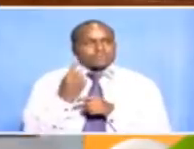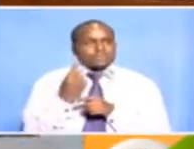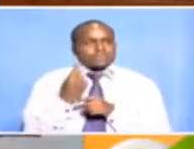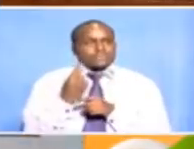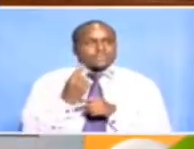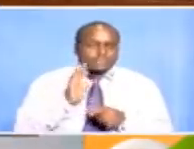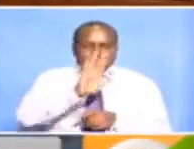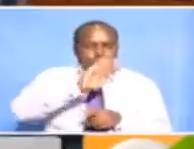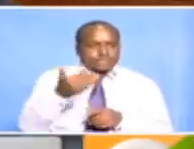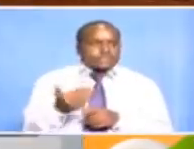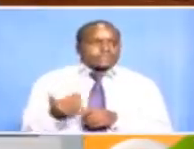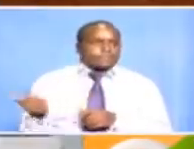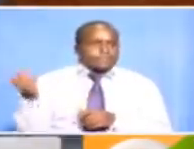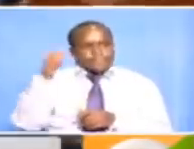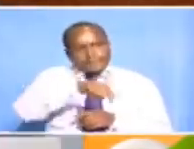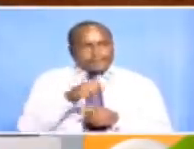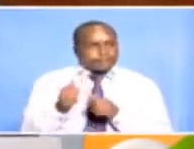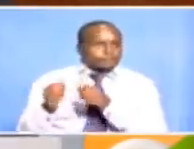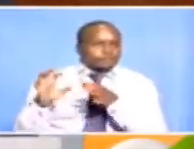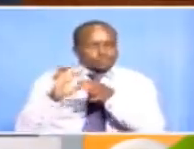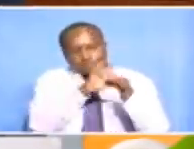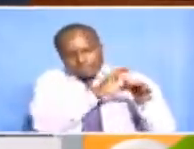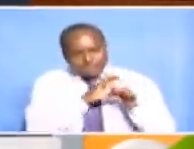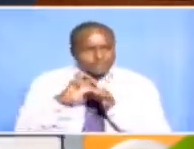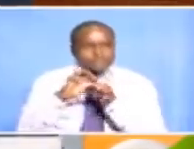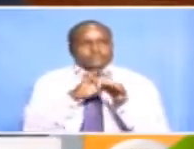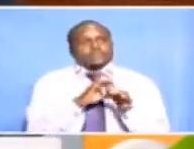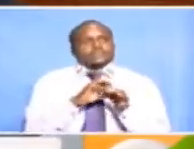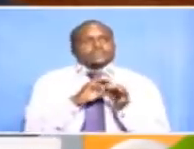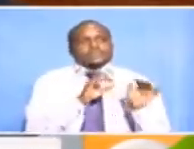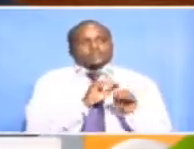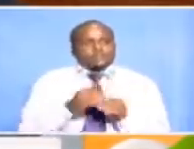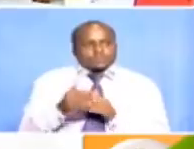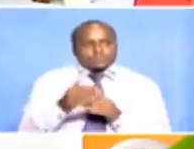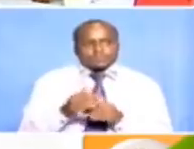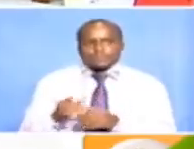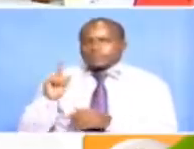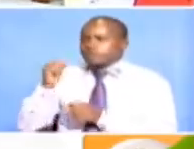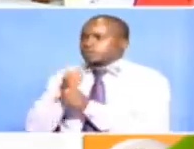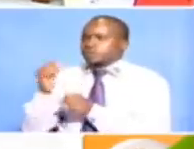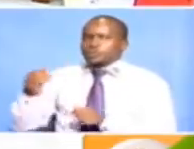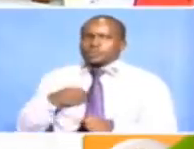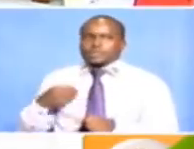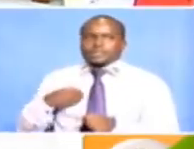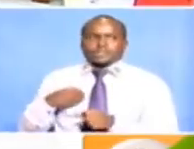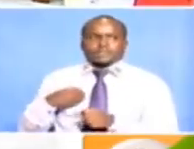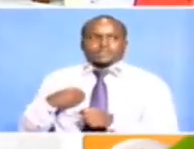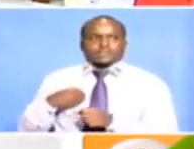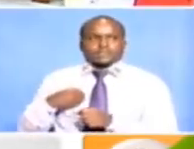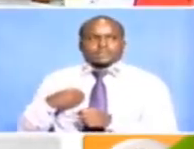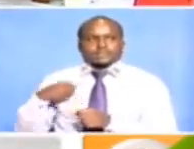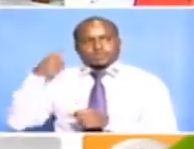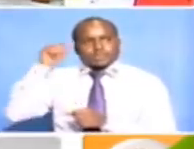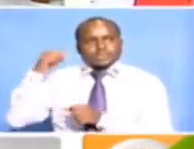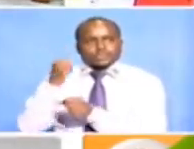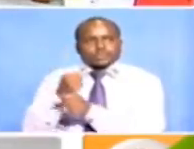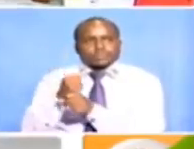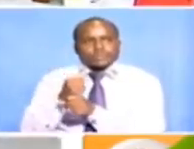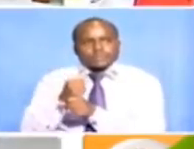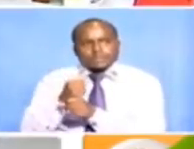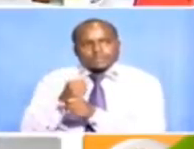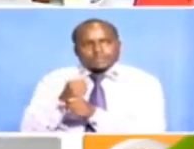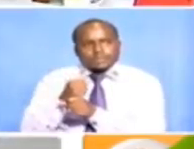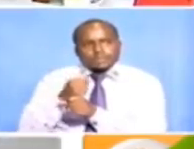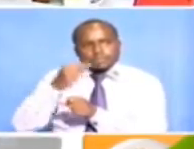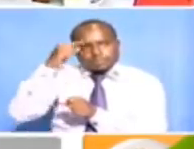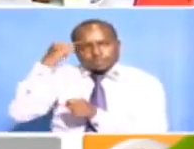city, even you. Come together, join hands, we move it forward. Governor, do you regret going for this job? Because you seem to have a lot more fun when you